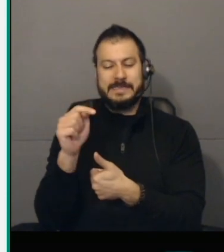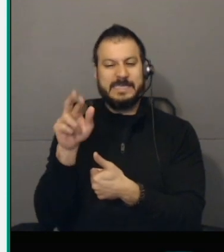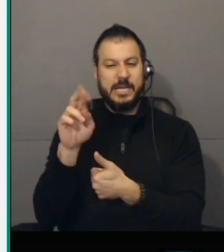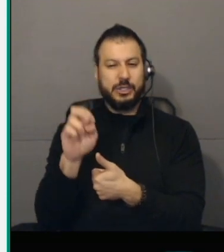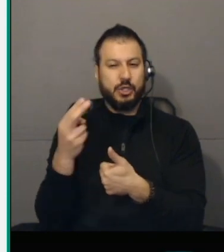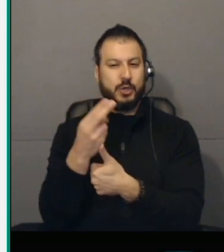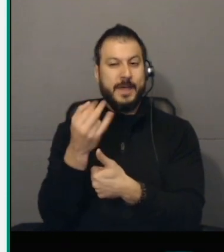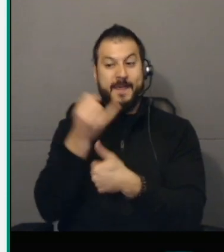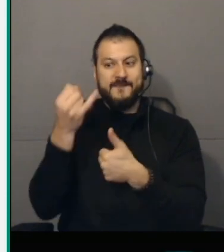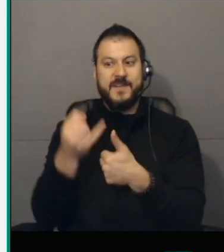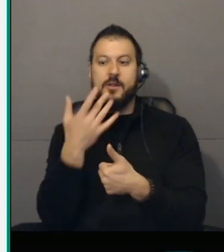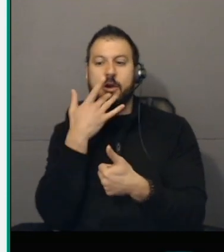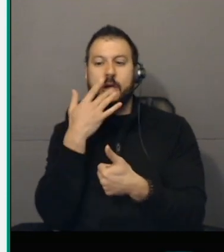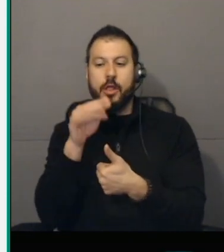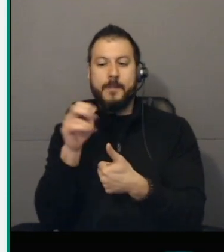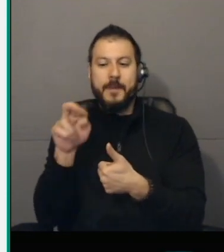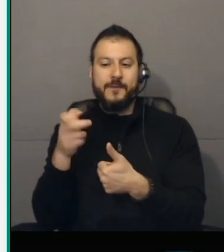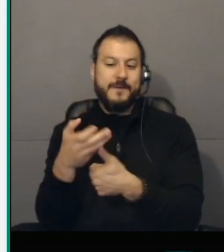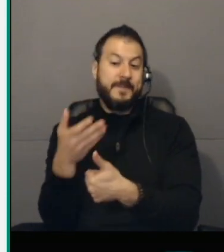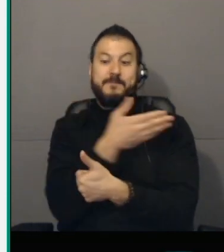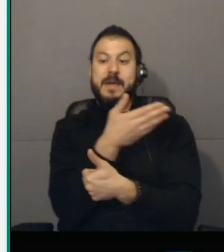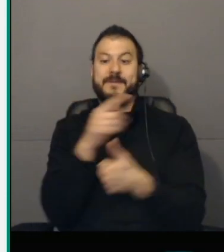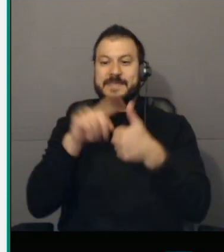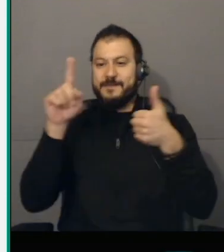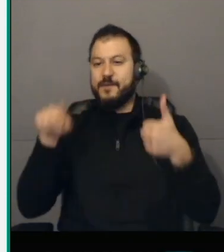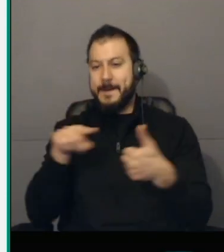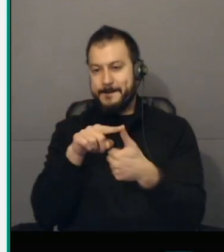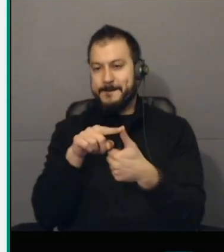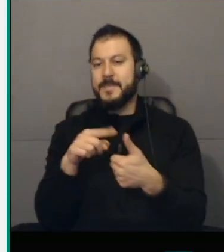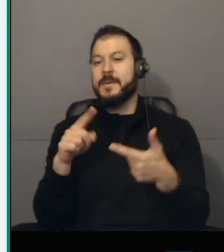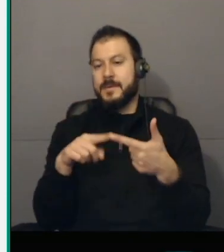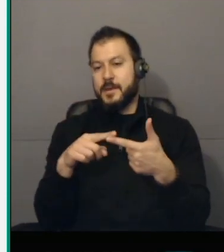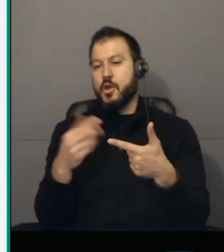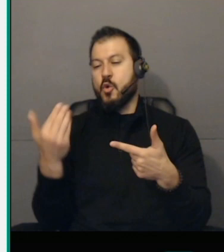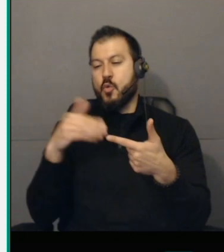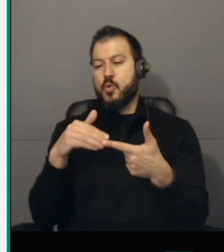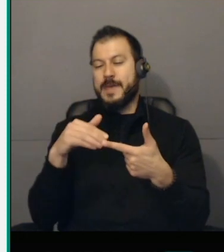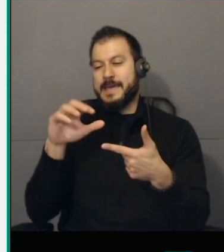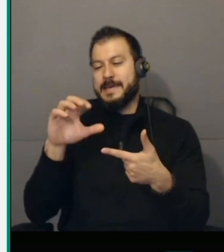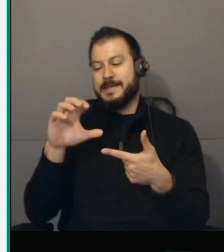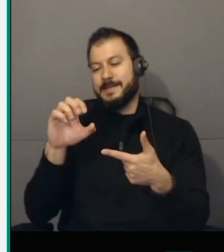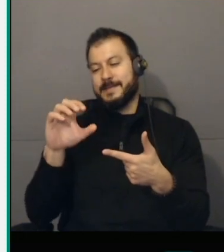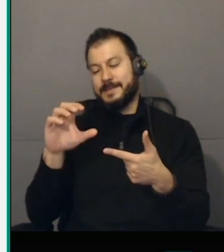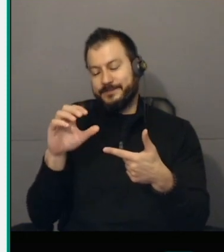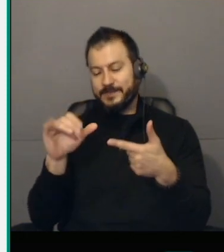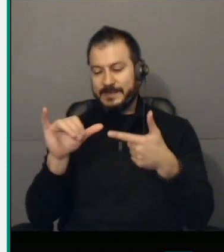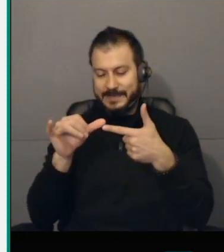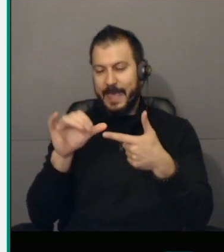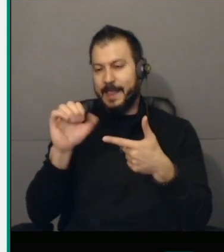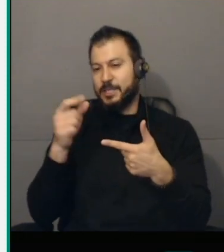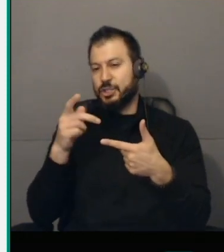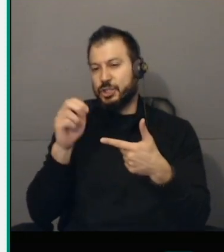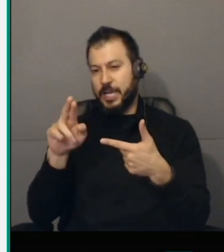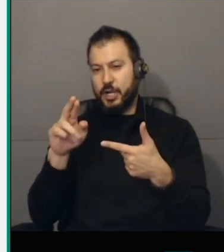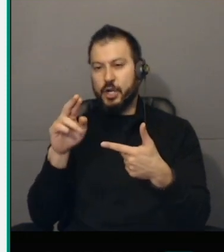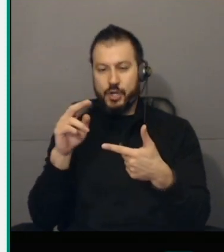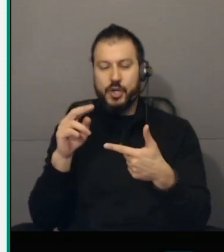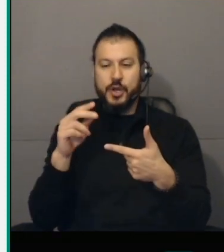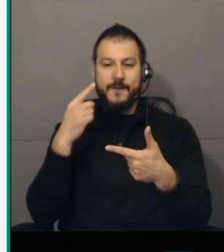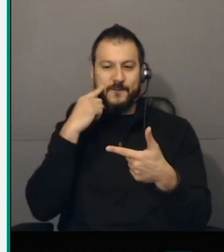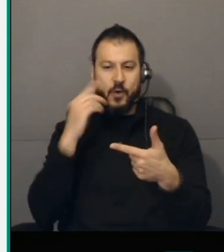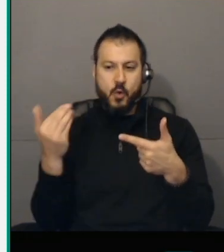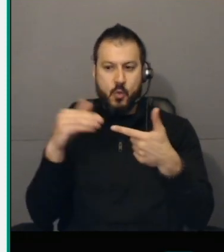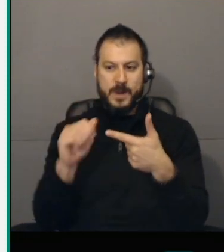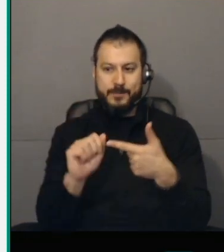the final color buffer from the previous frame. Next, we run a rescale shader to count for dynamic resolution, as well